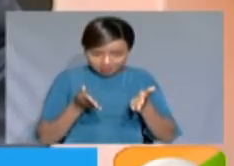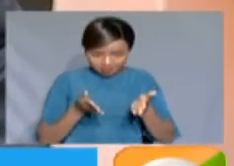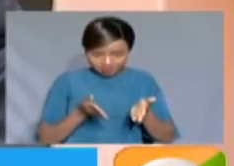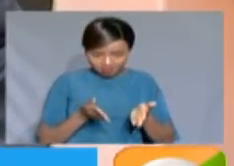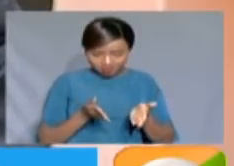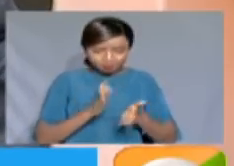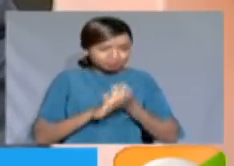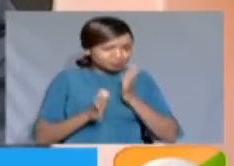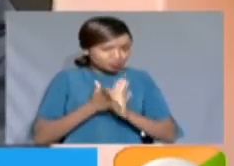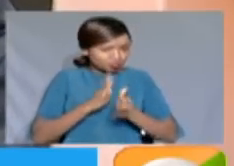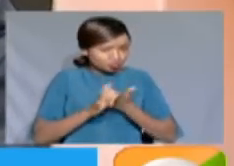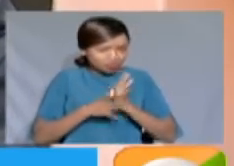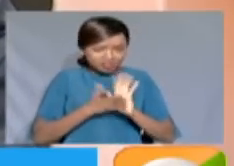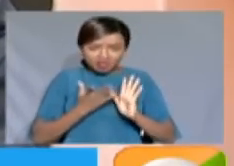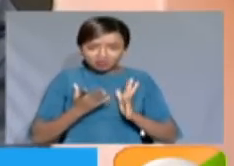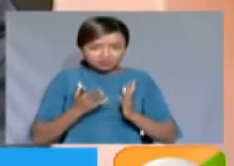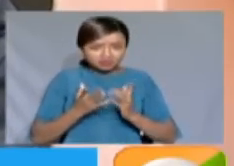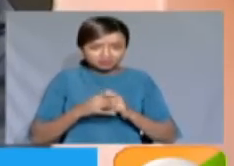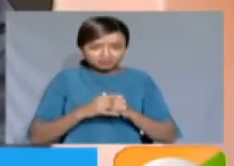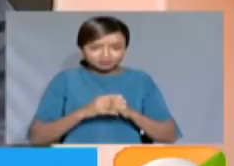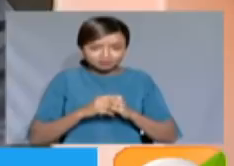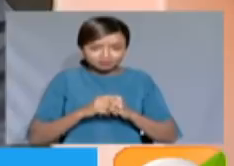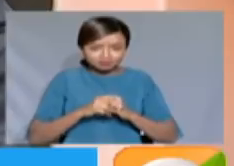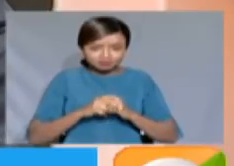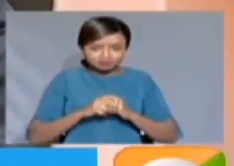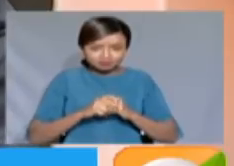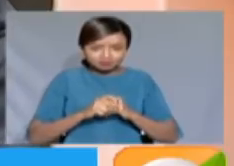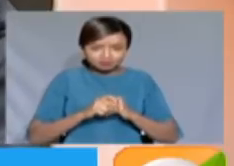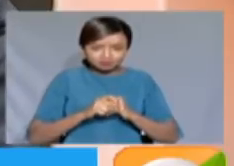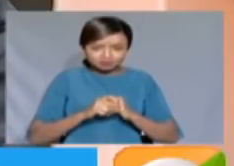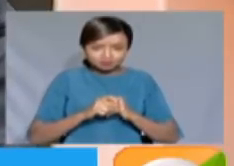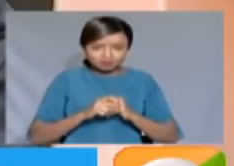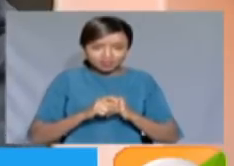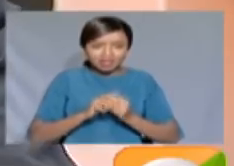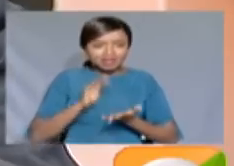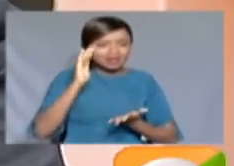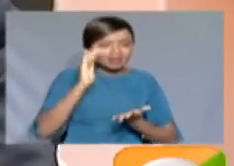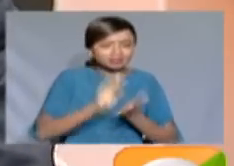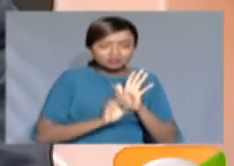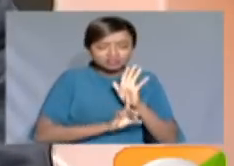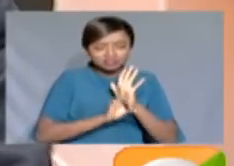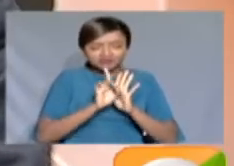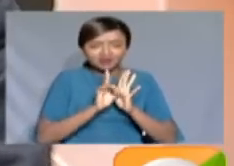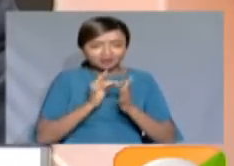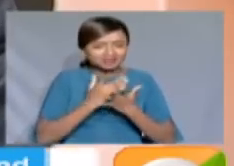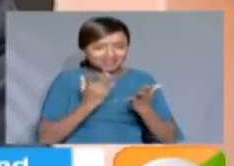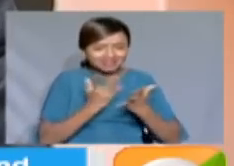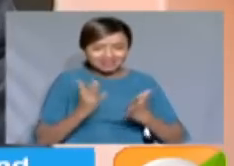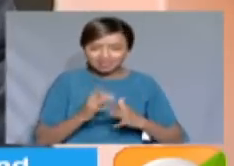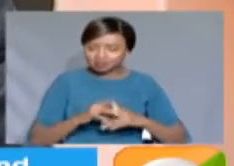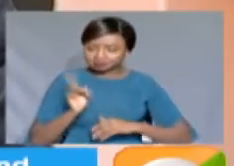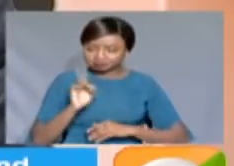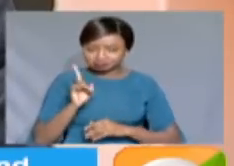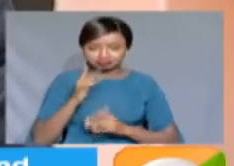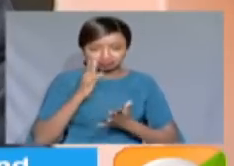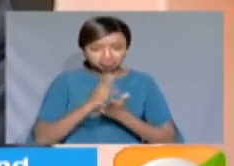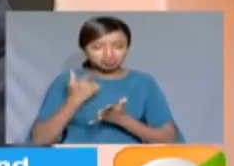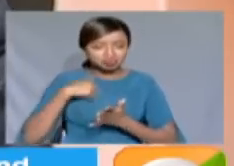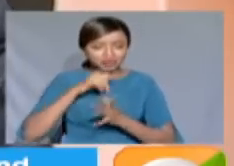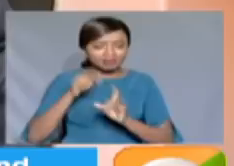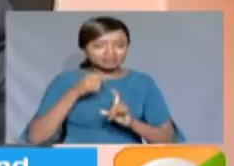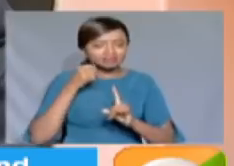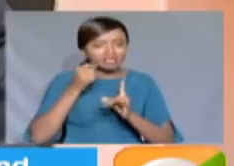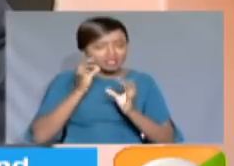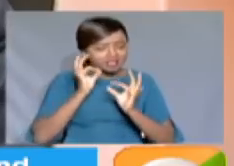without necessarily having to actually bring down any development that is on the side, then we must effectively utilize